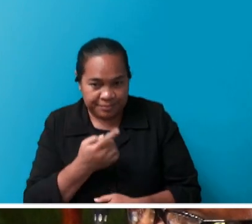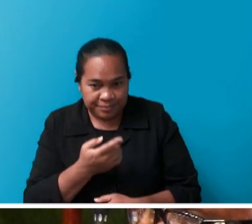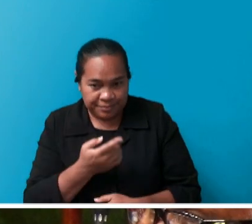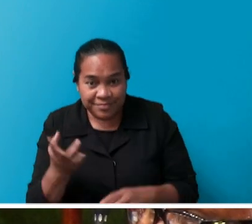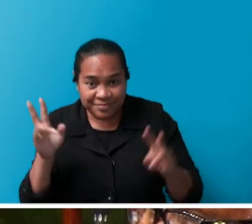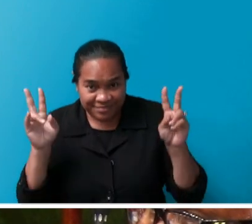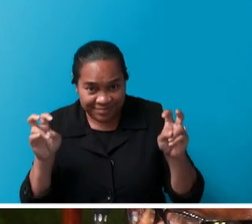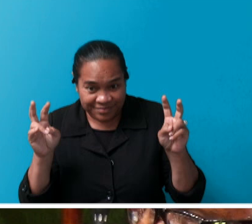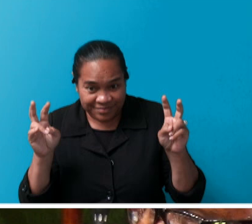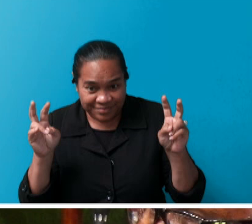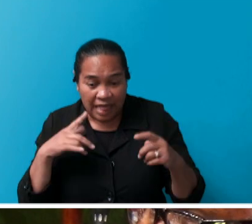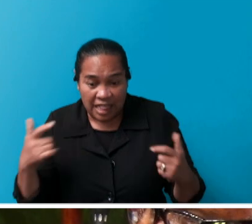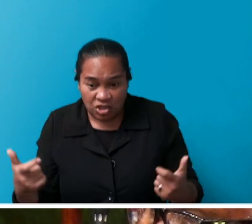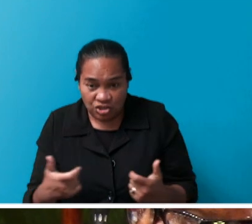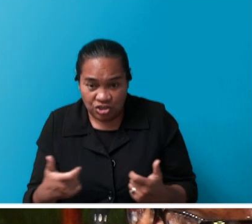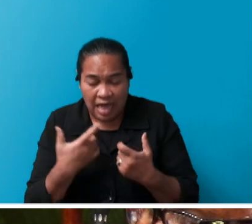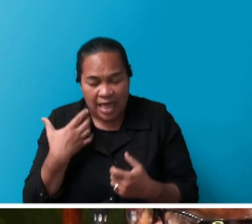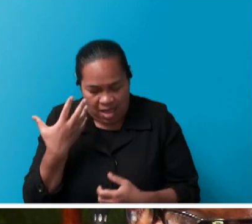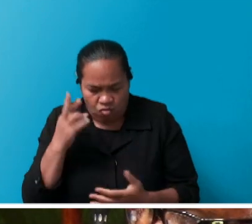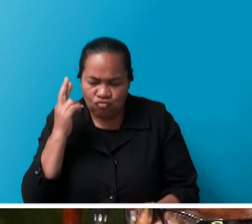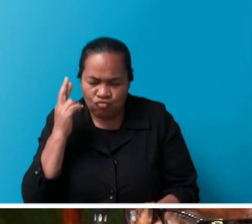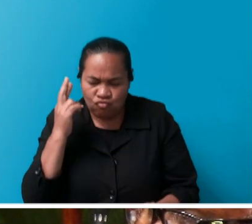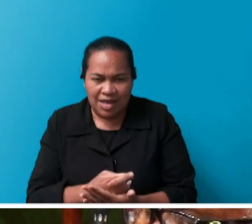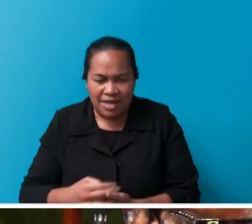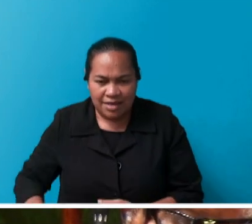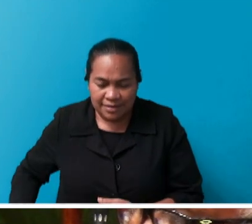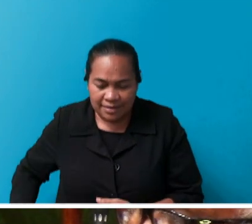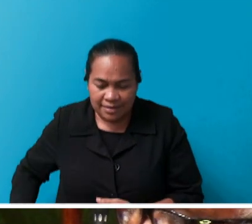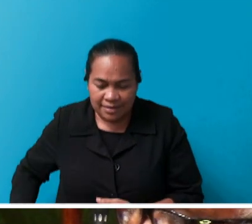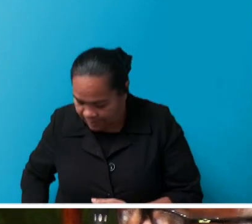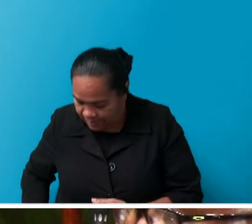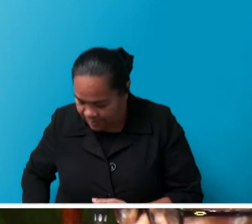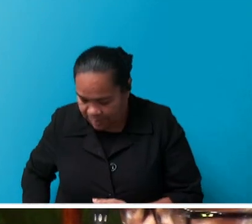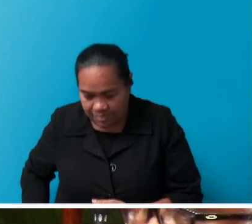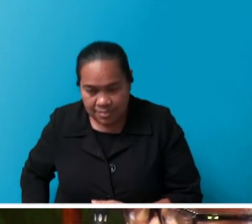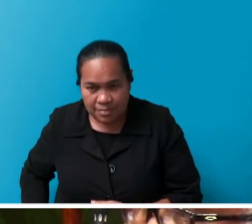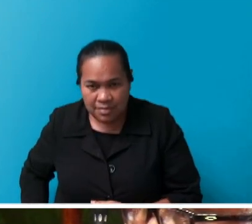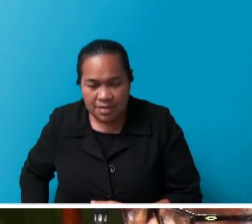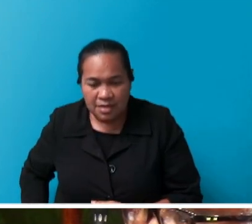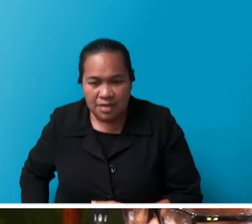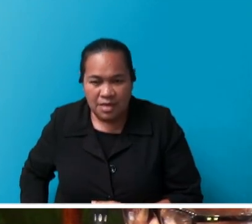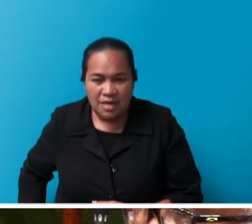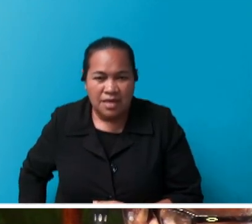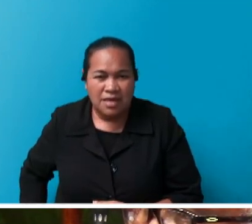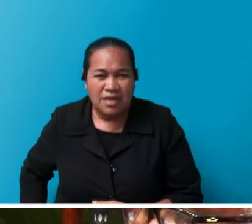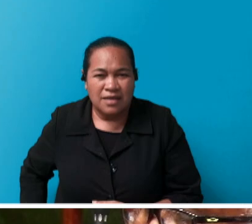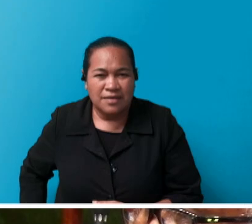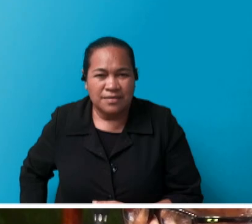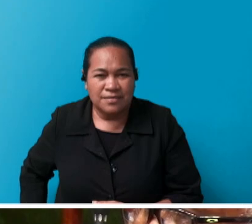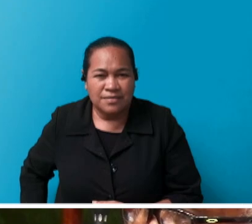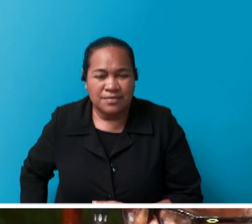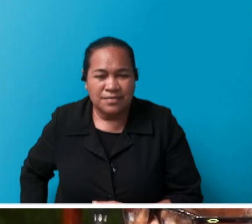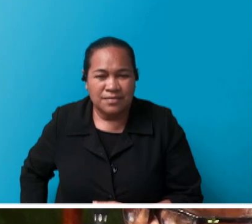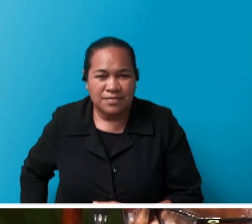challenges we face are real. They are serious, and they are many. These challenges will not